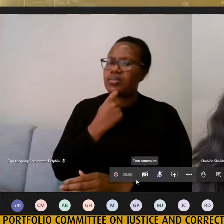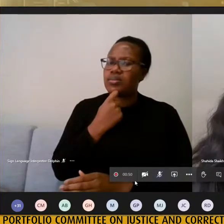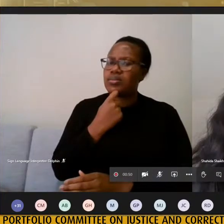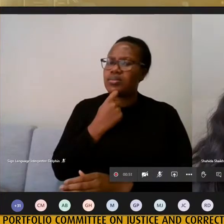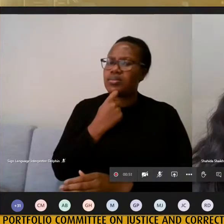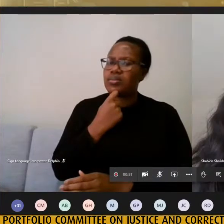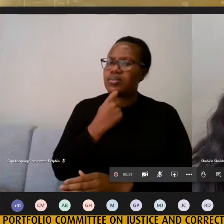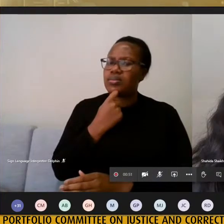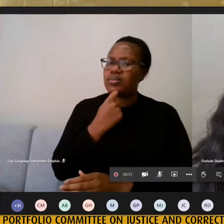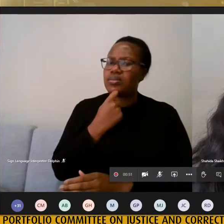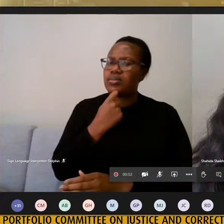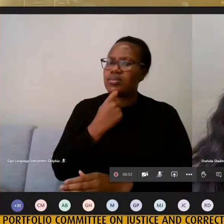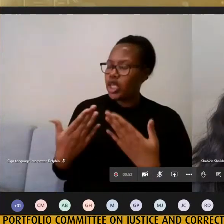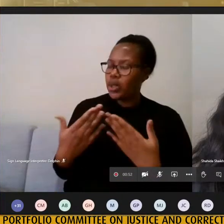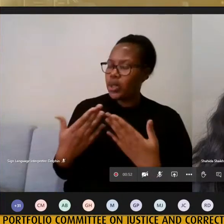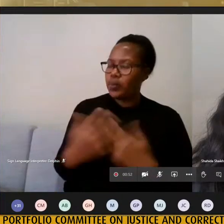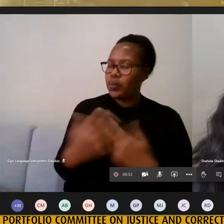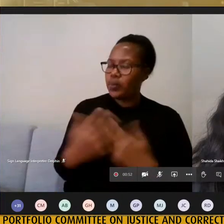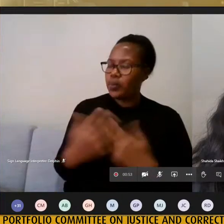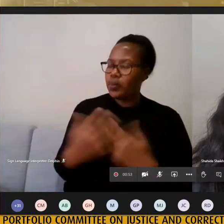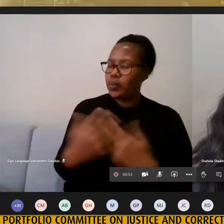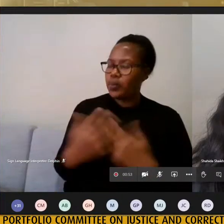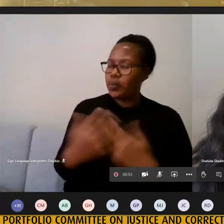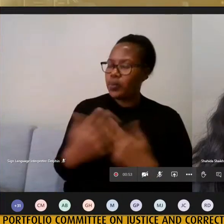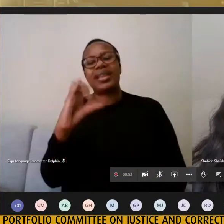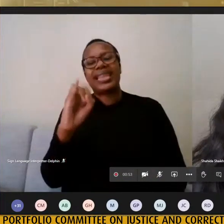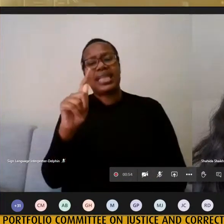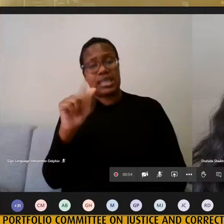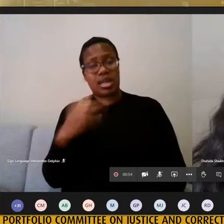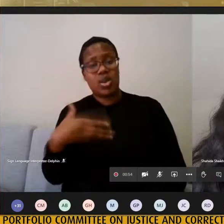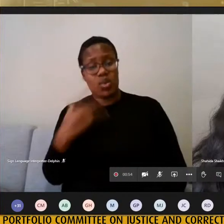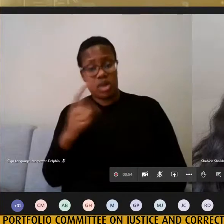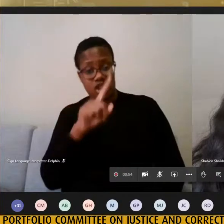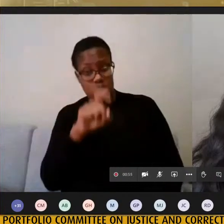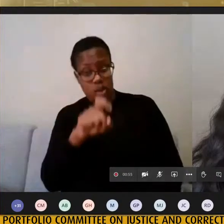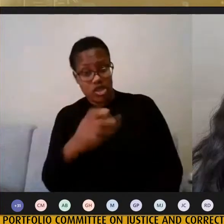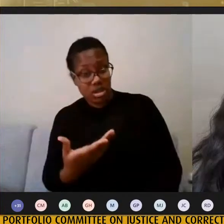Thank you. Honorable Nita, you want to ask a question?